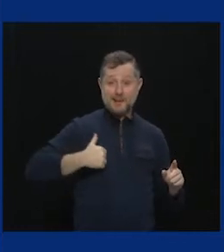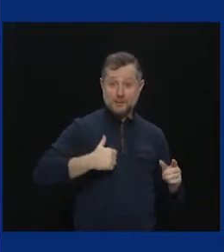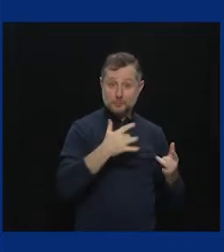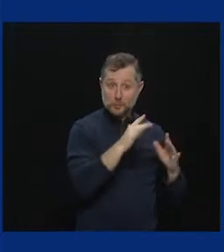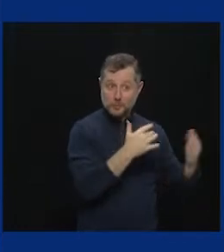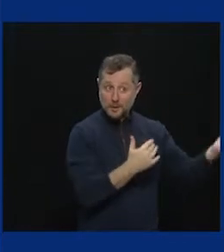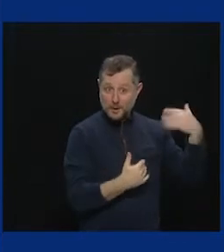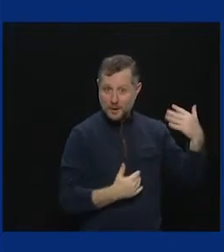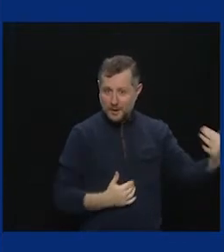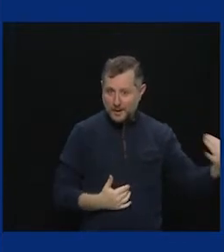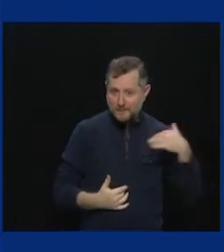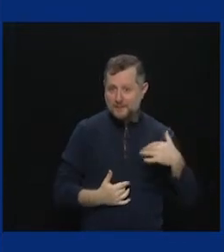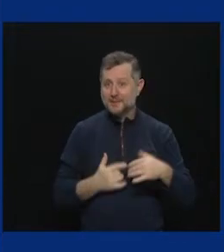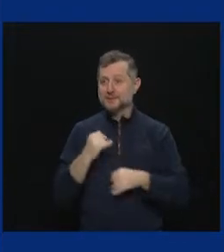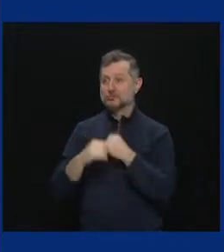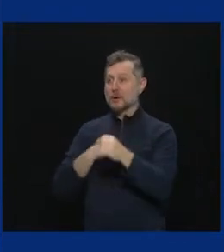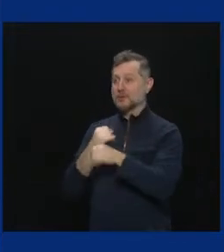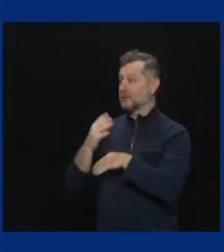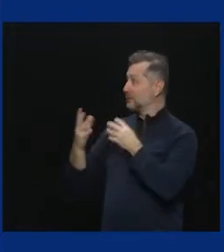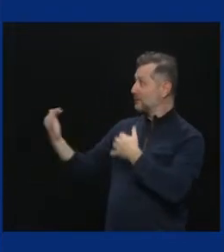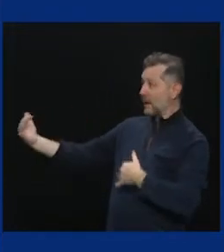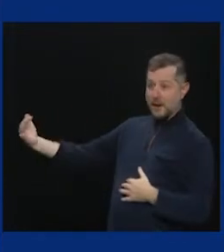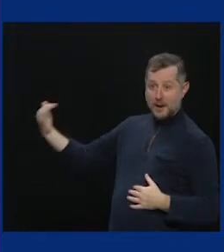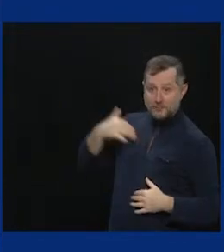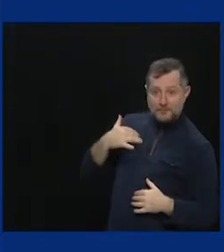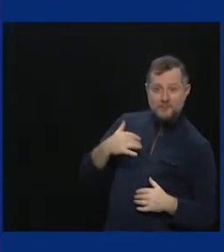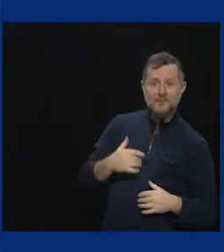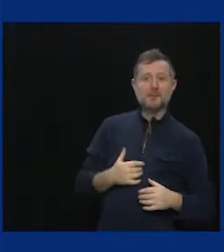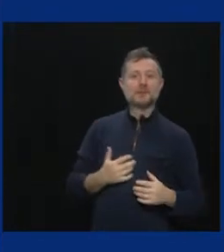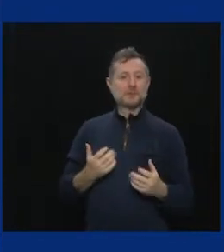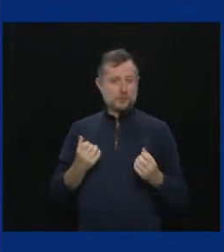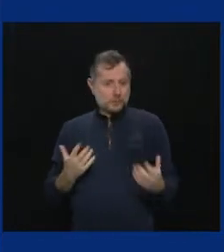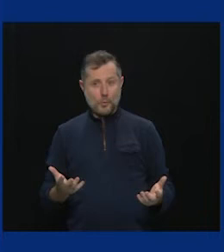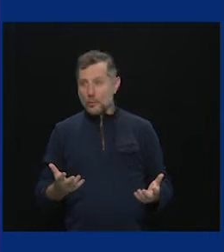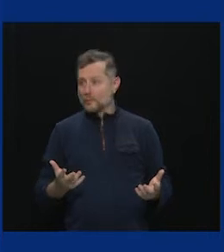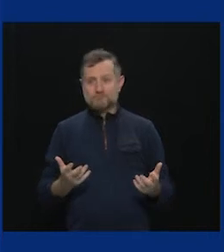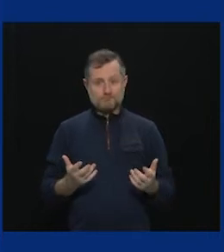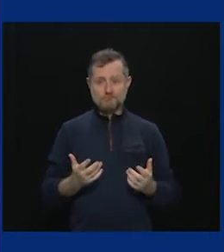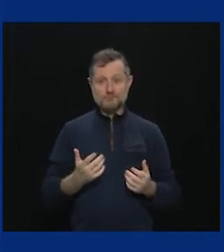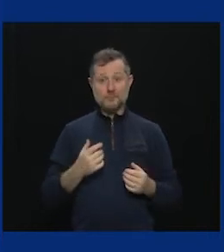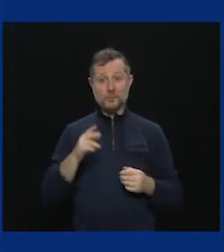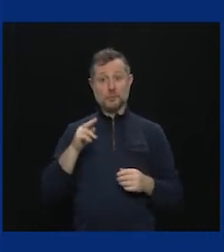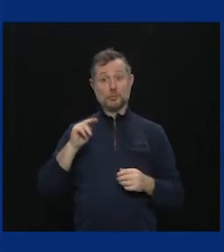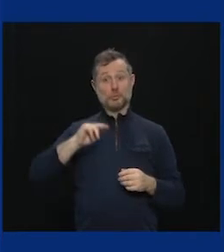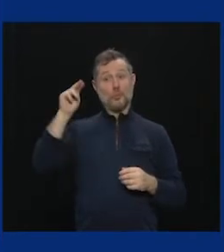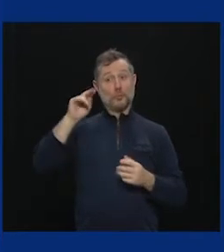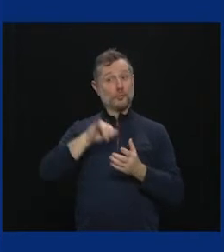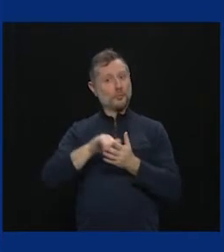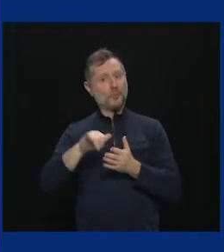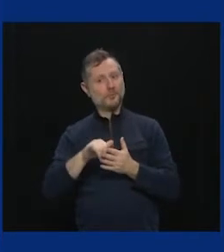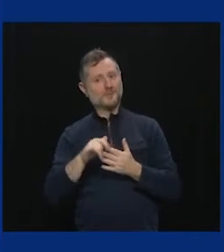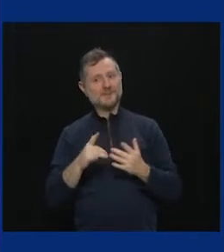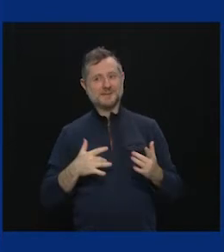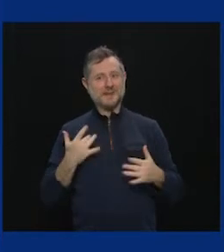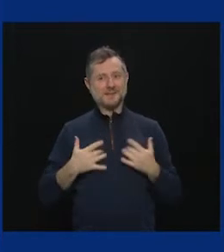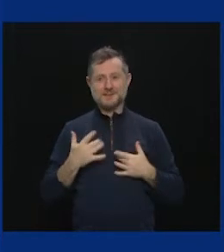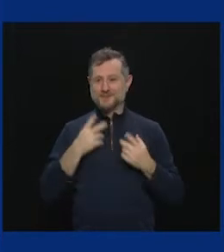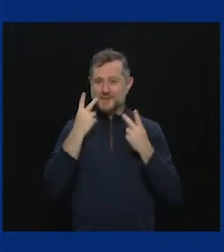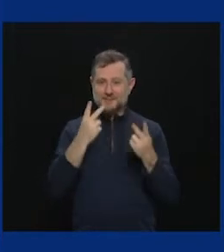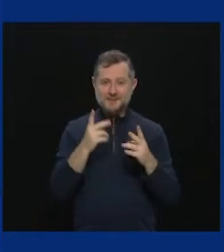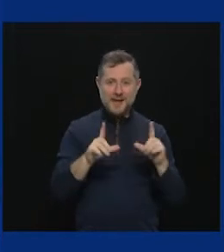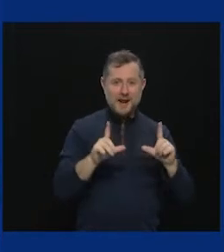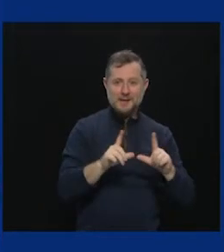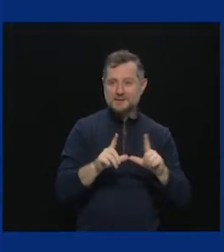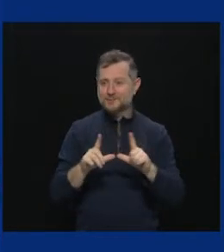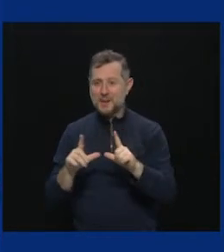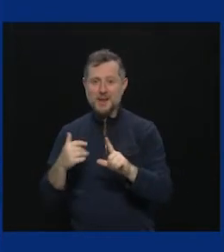in the North Country and West New York are very excited to start seeing license plates from Ontario and Quebec. It's been too long. And I can see Canada